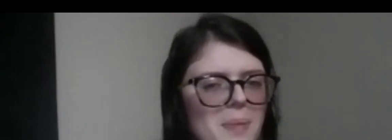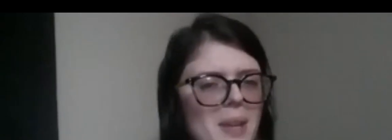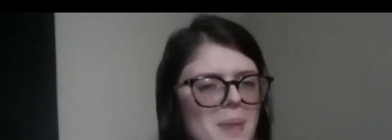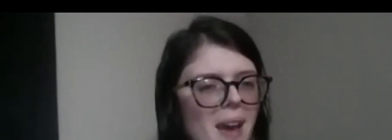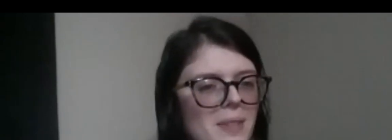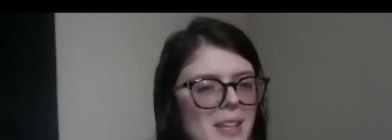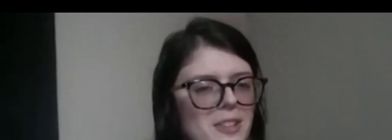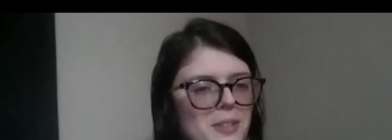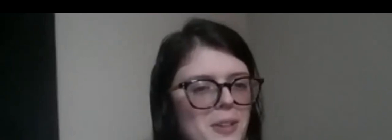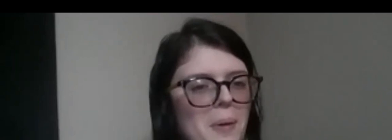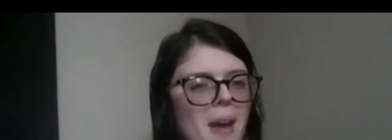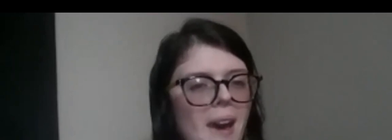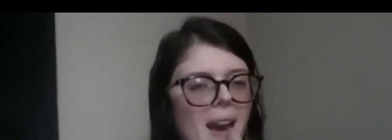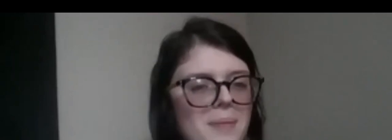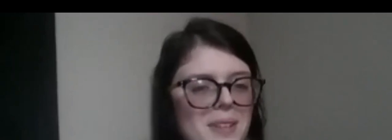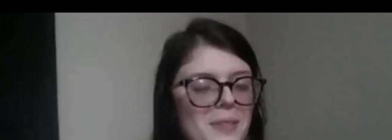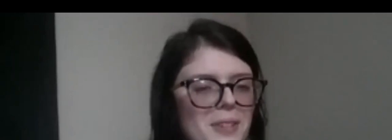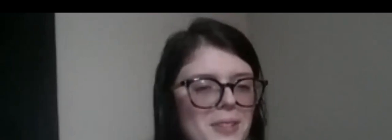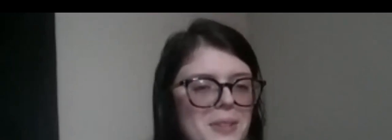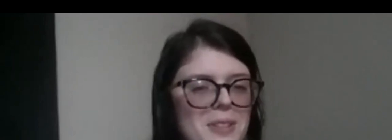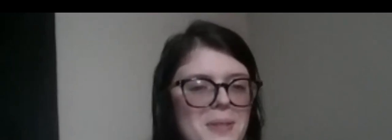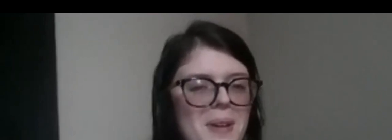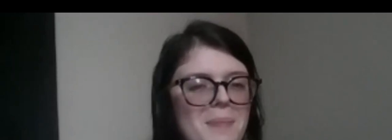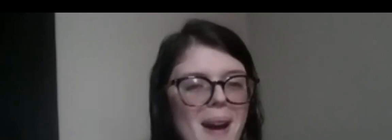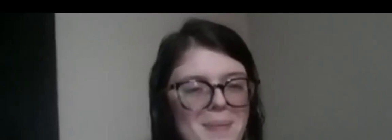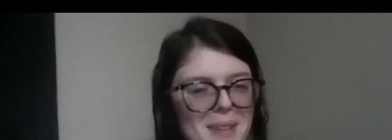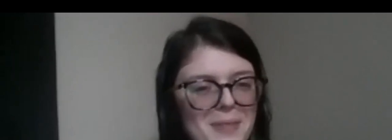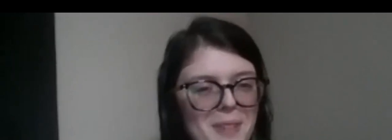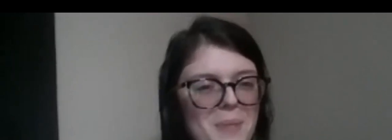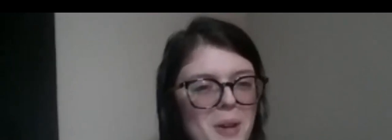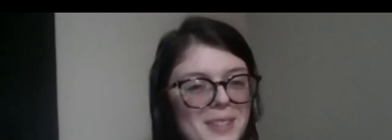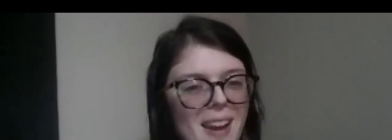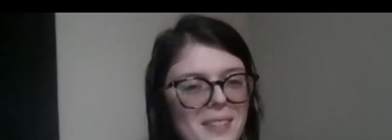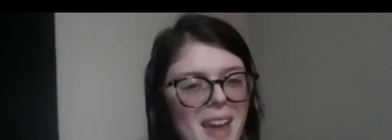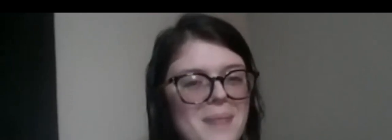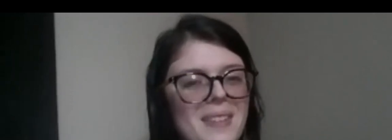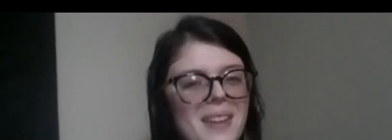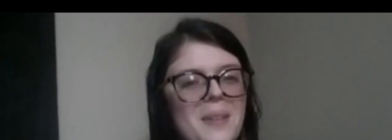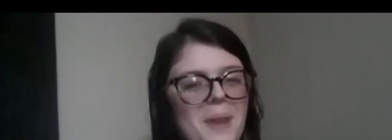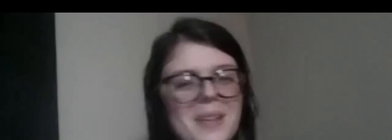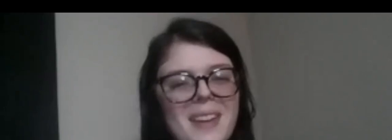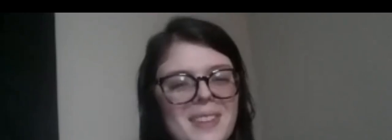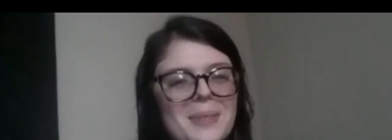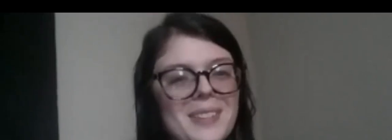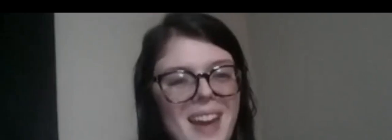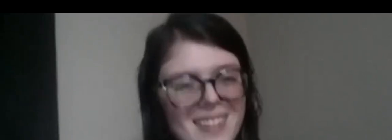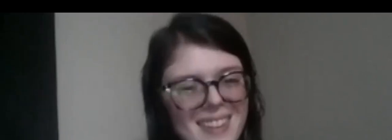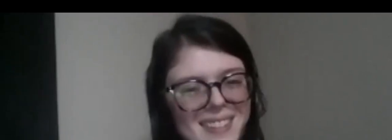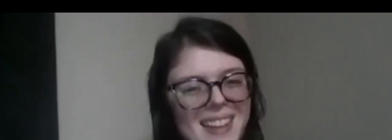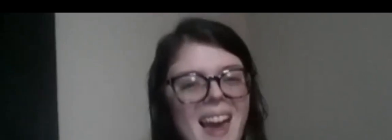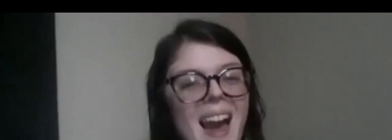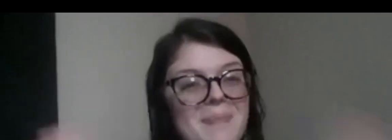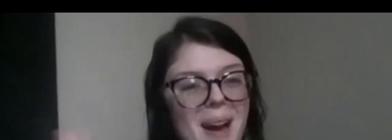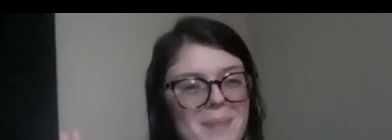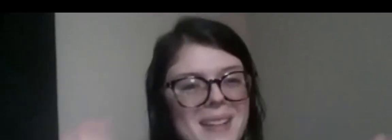She might be having issues. So I'm gonna first go to Poppy from Open Style Lab, and then while we get this worked out with